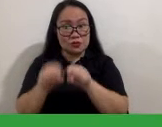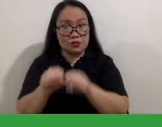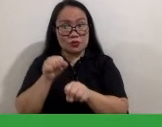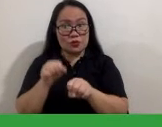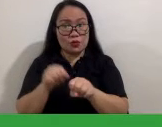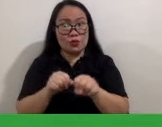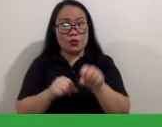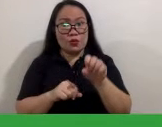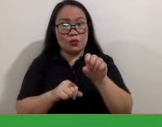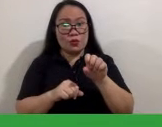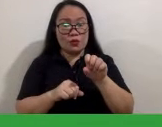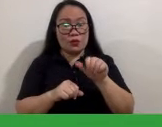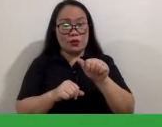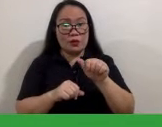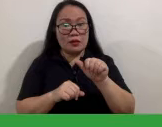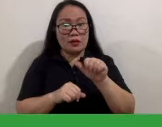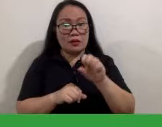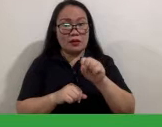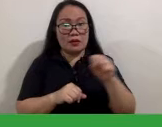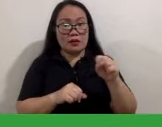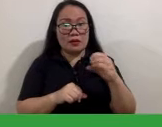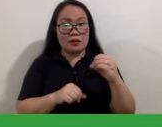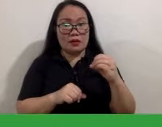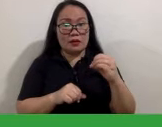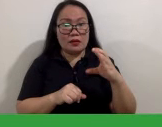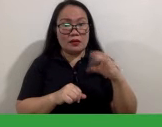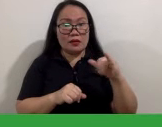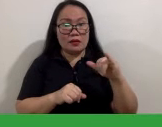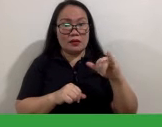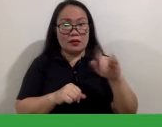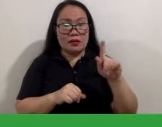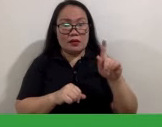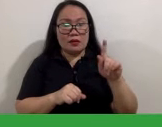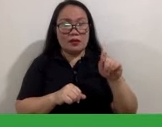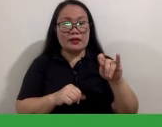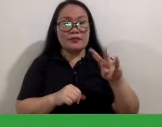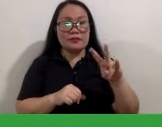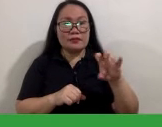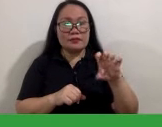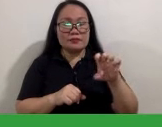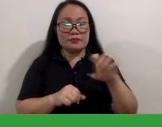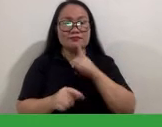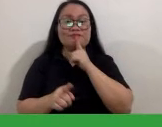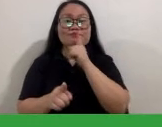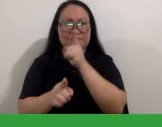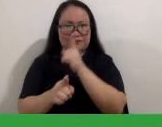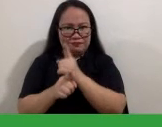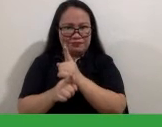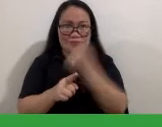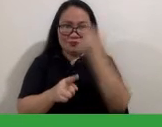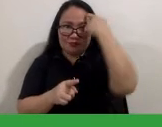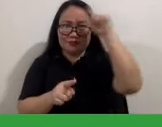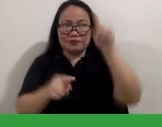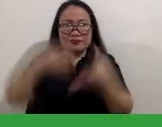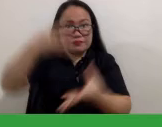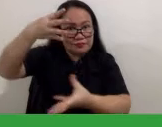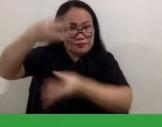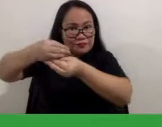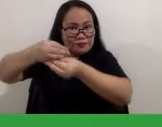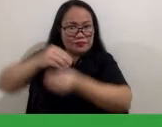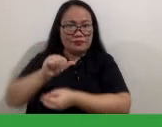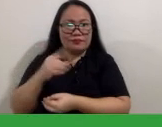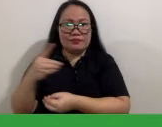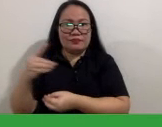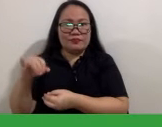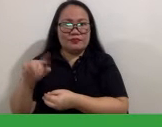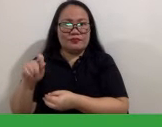therefore, associative property is true under addition. Let's have multiplication. So I have here